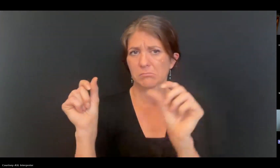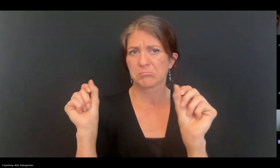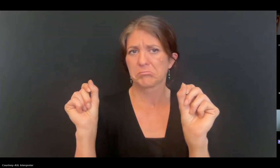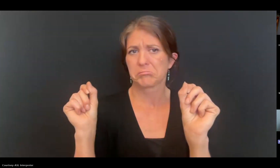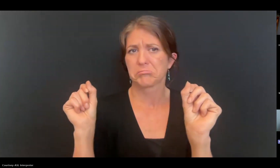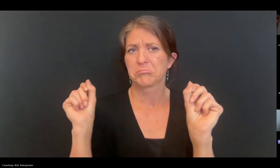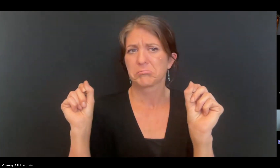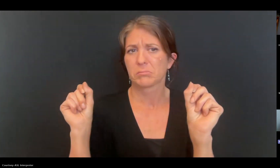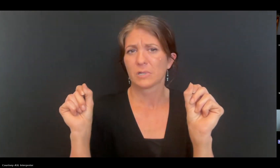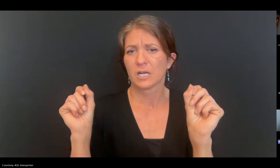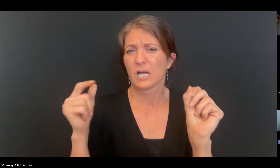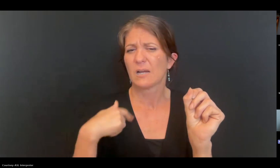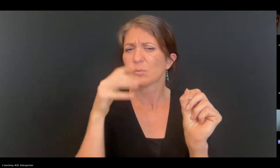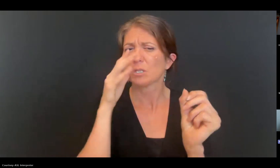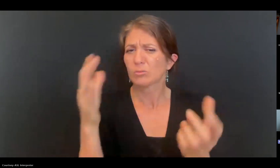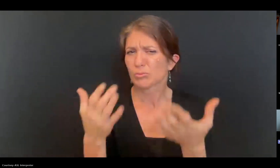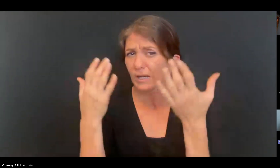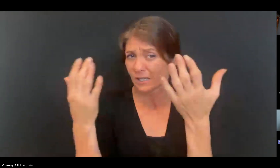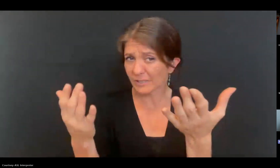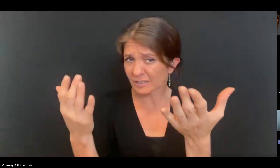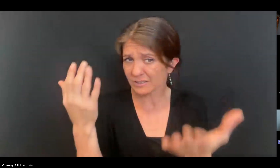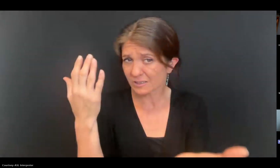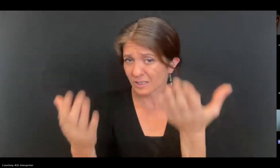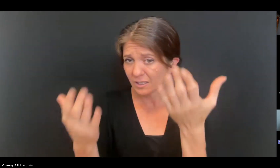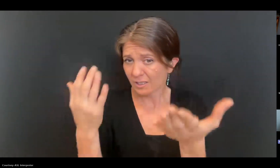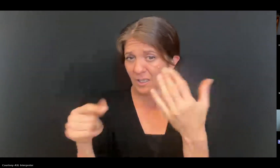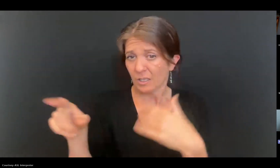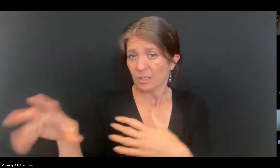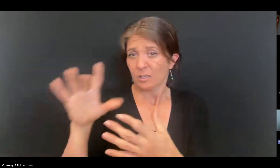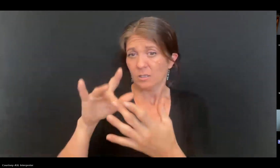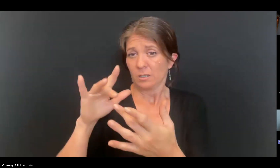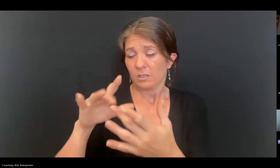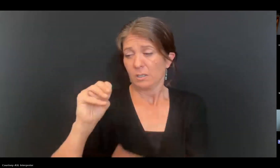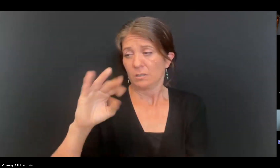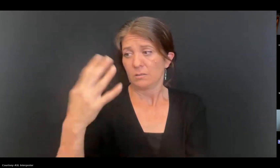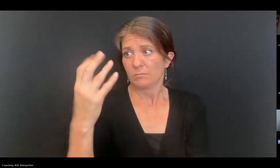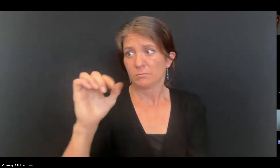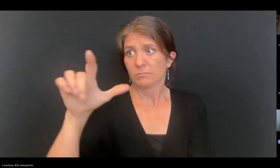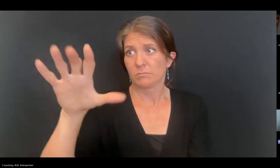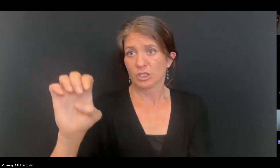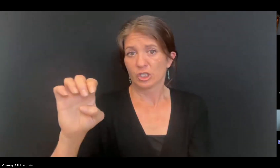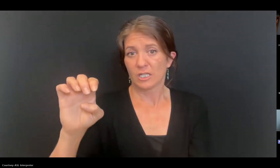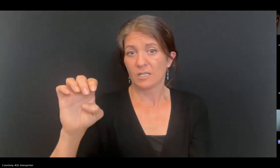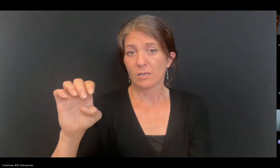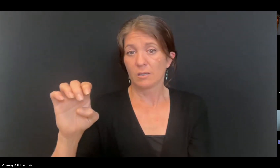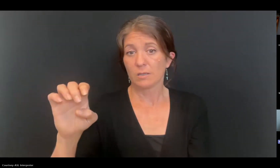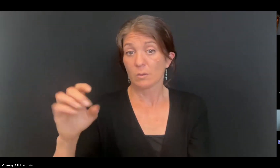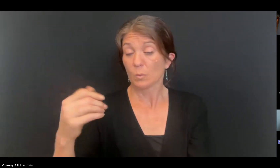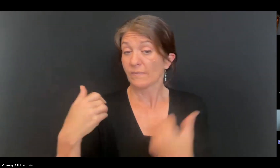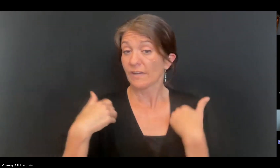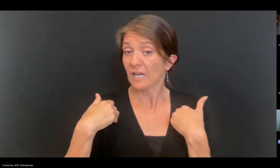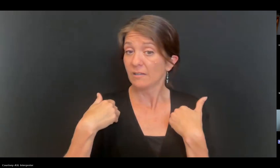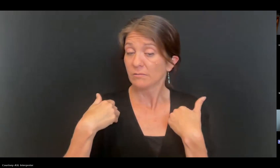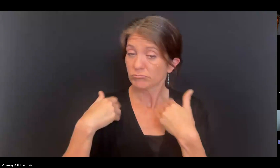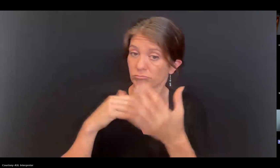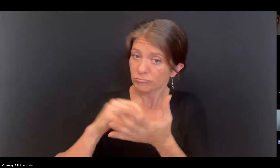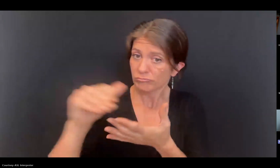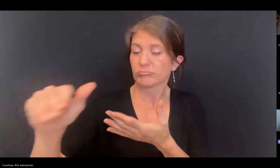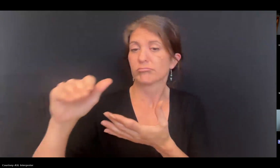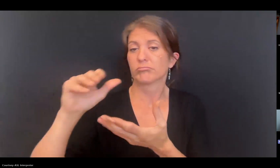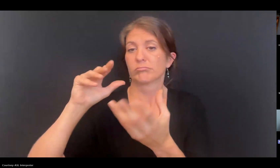take this. I would recommend maybe you also getting a hold of Michelle. And we've been having regular meetings with Michelle, and Michelle can address